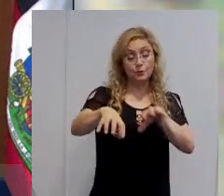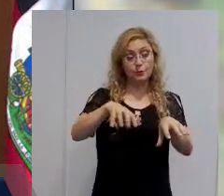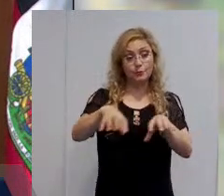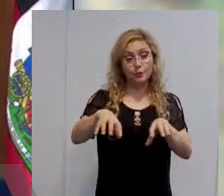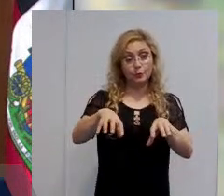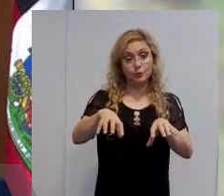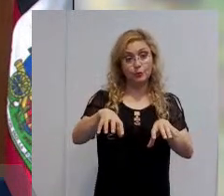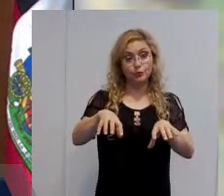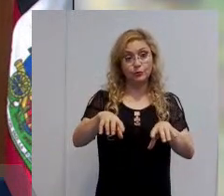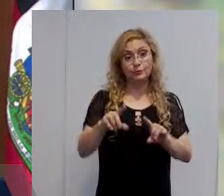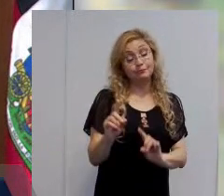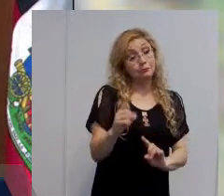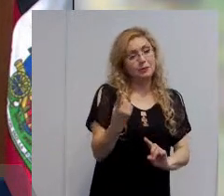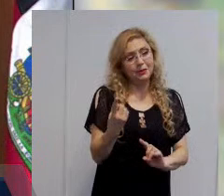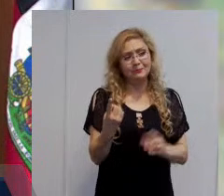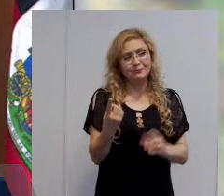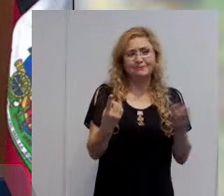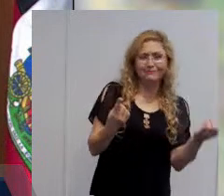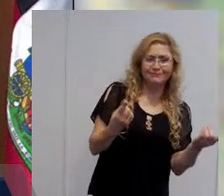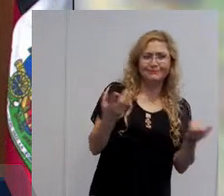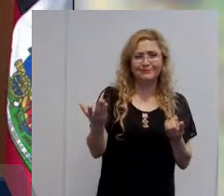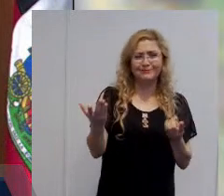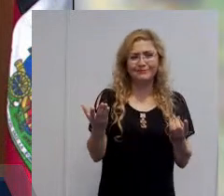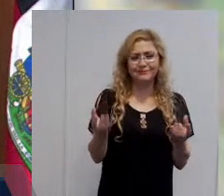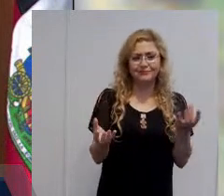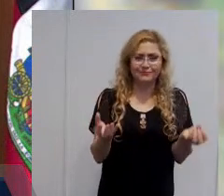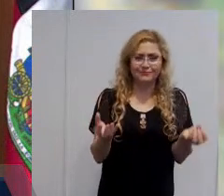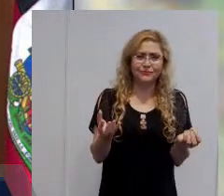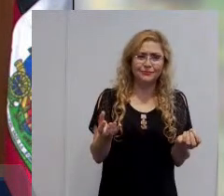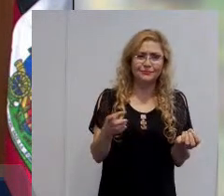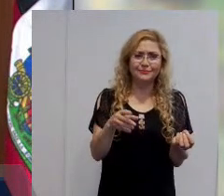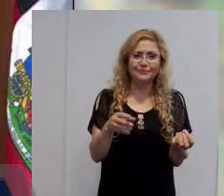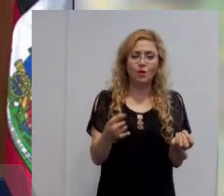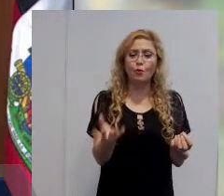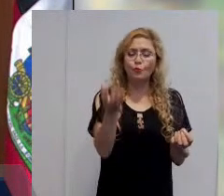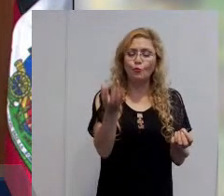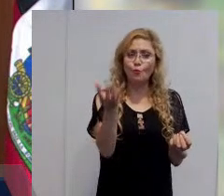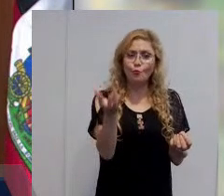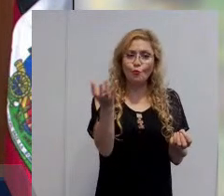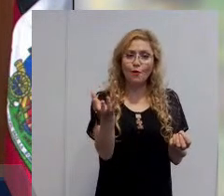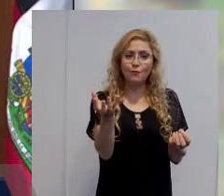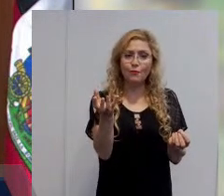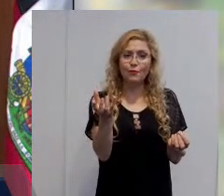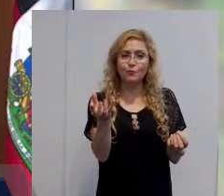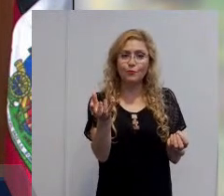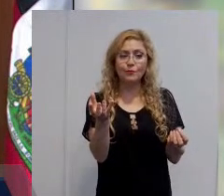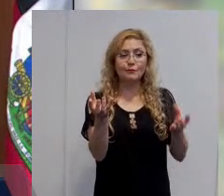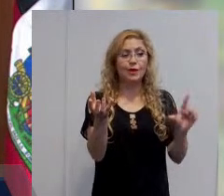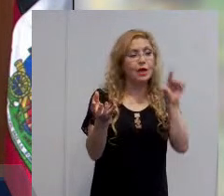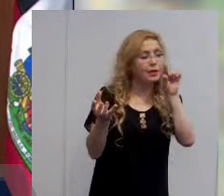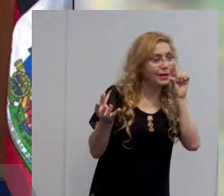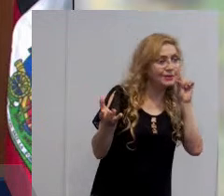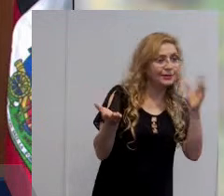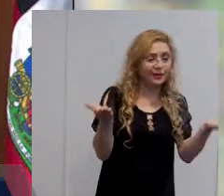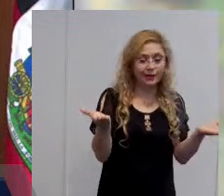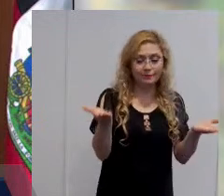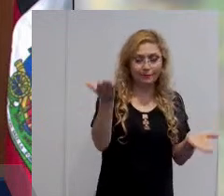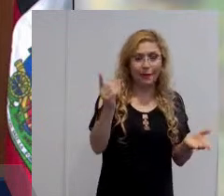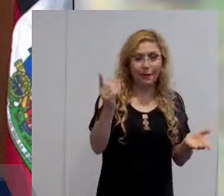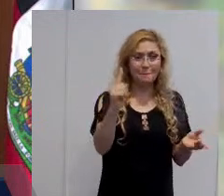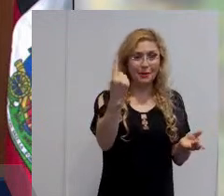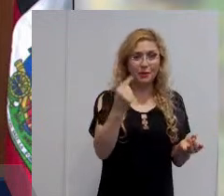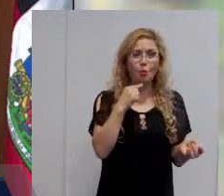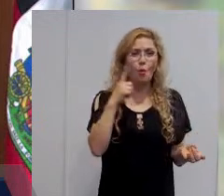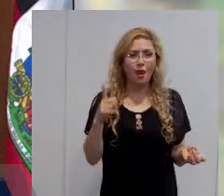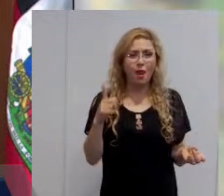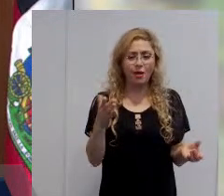arrangements and make them more modern so that we can then get to the product. So it's, again, which comes first, the chicken or the egg?